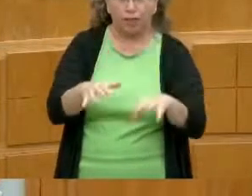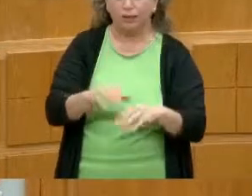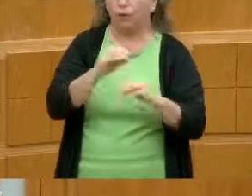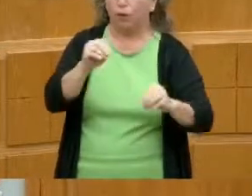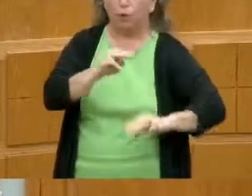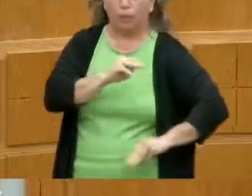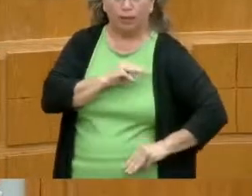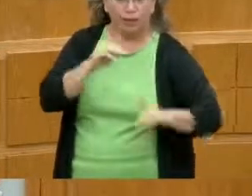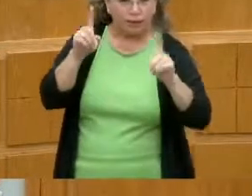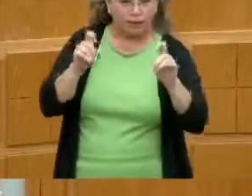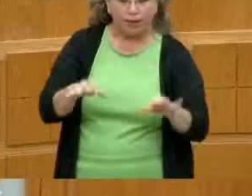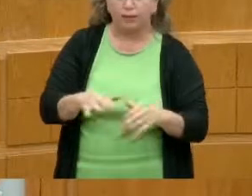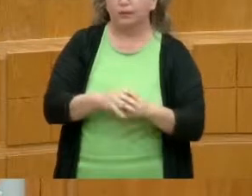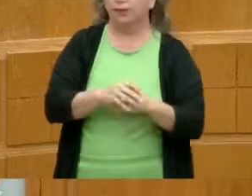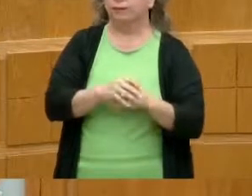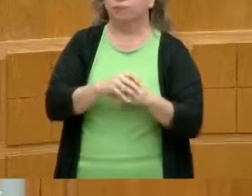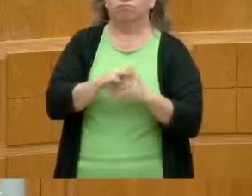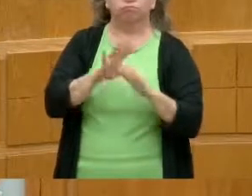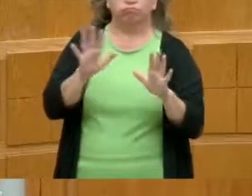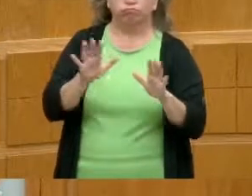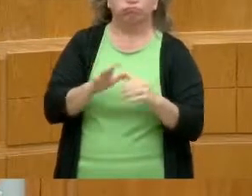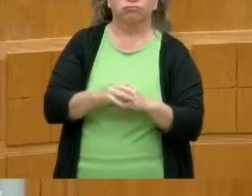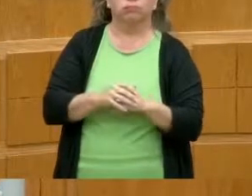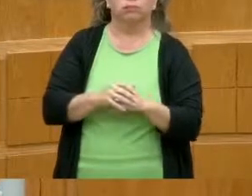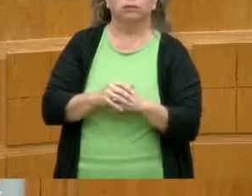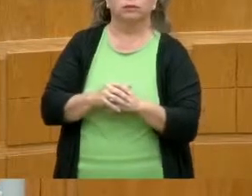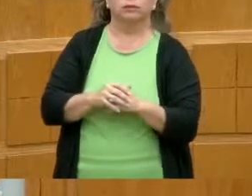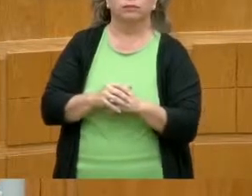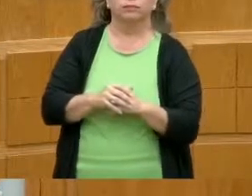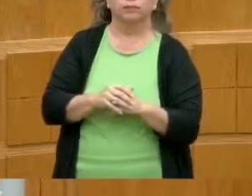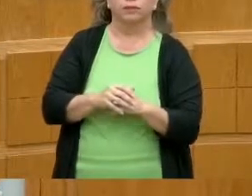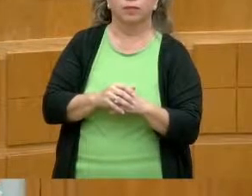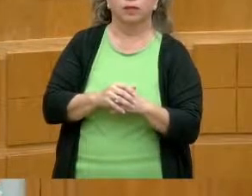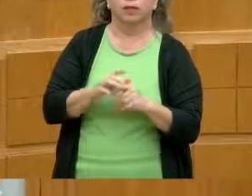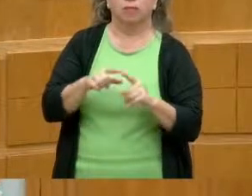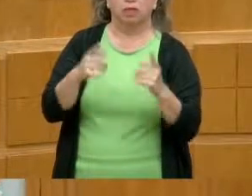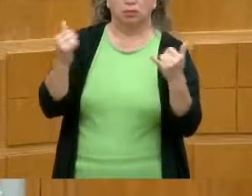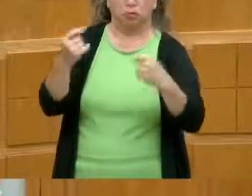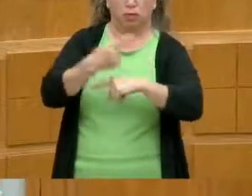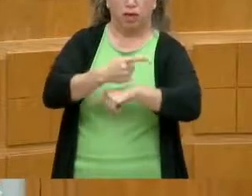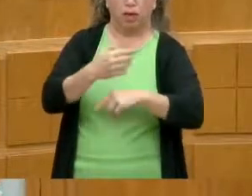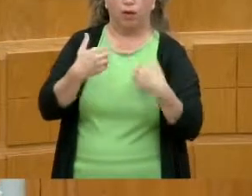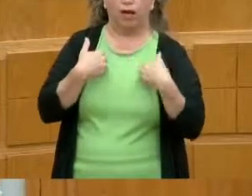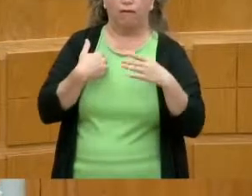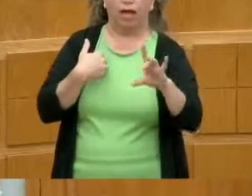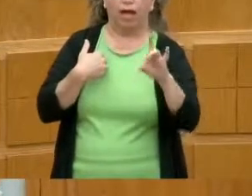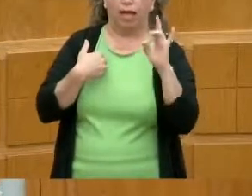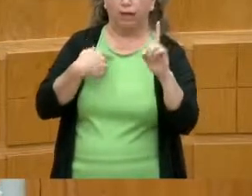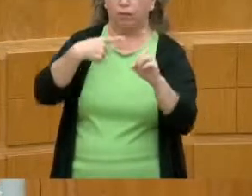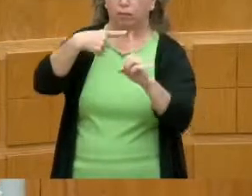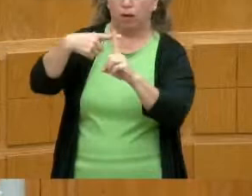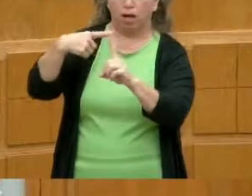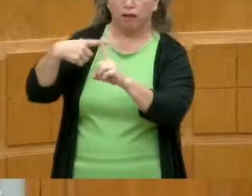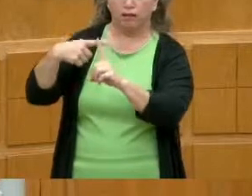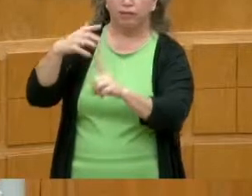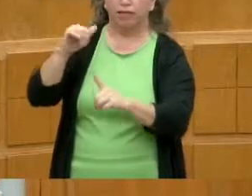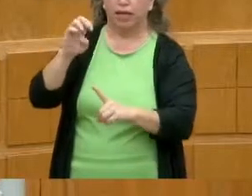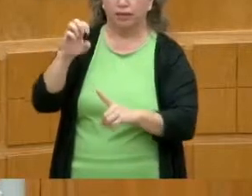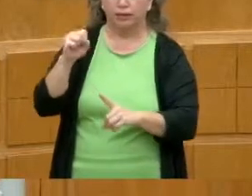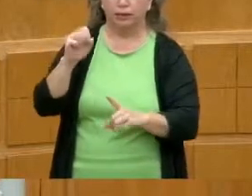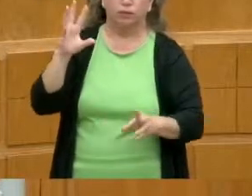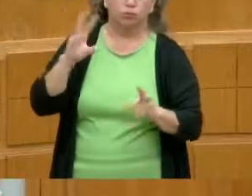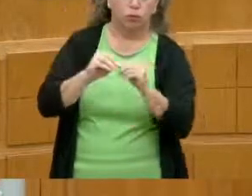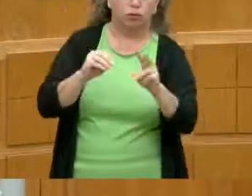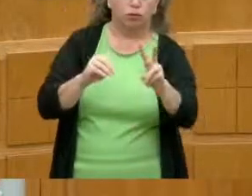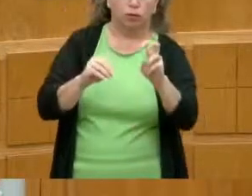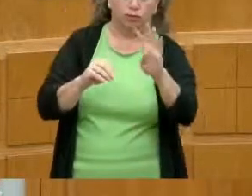pretty big week of positive tests. But today we have 8 positives, so we have a total of 242